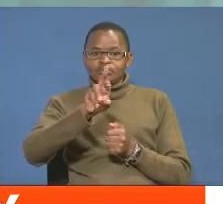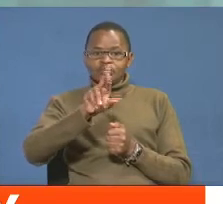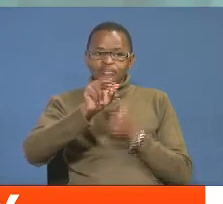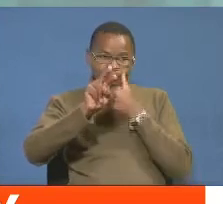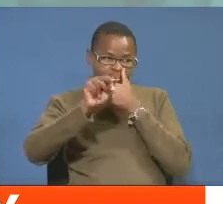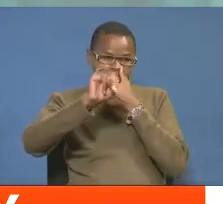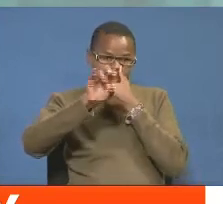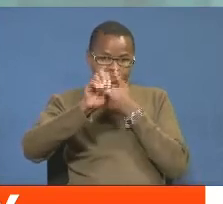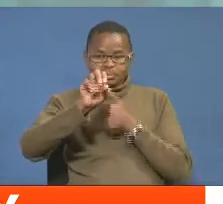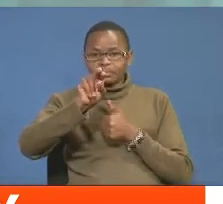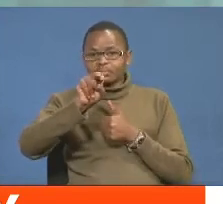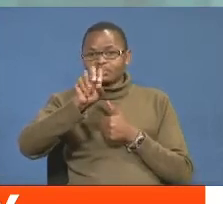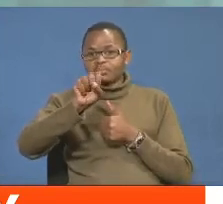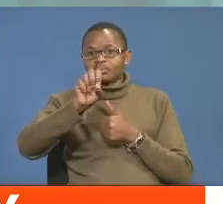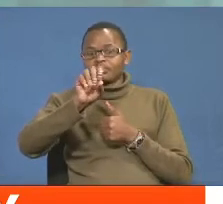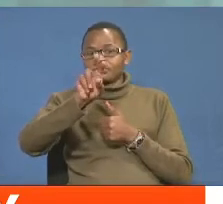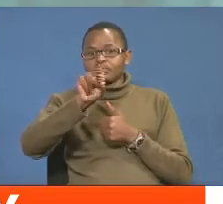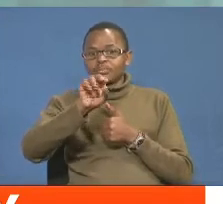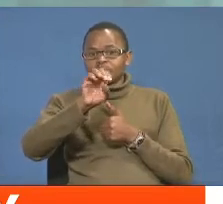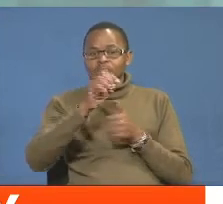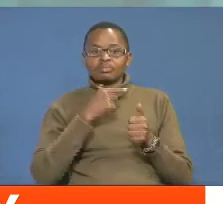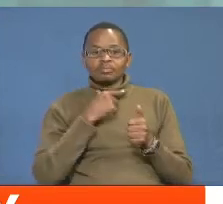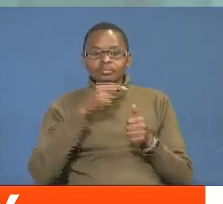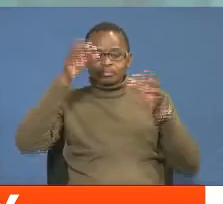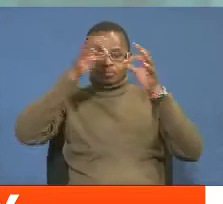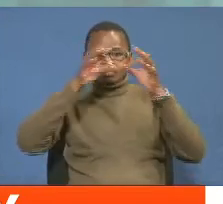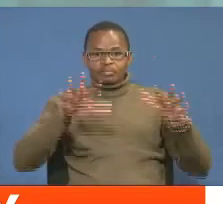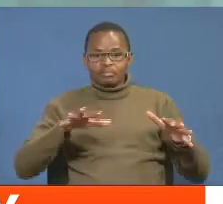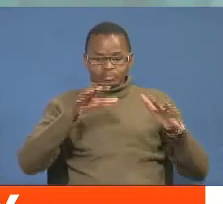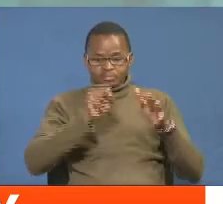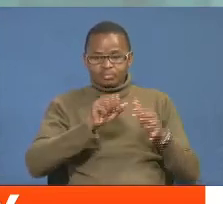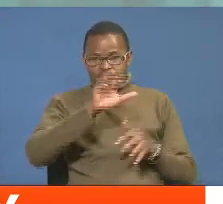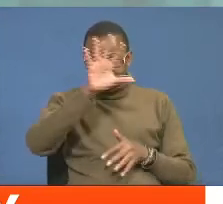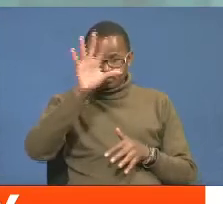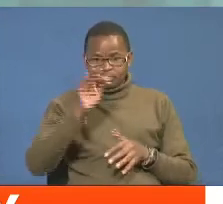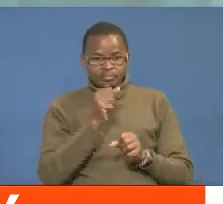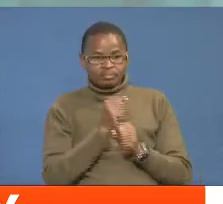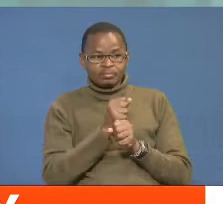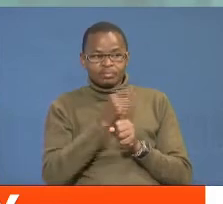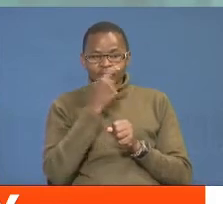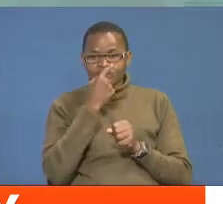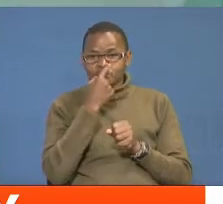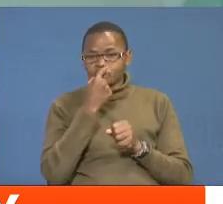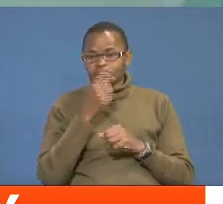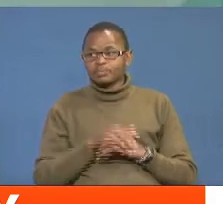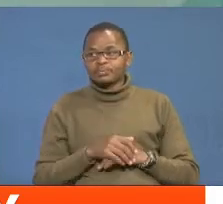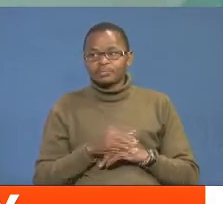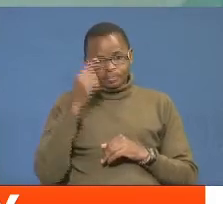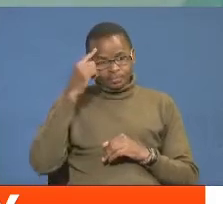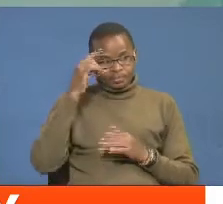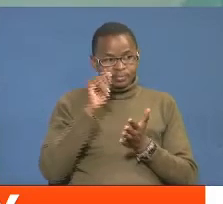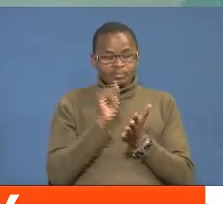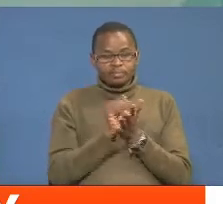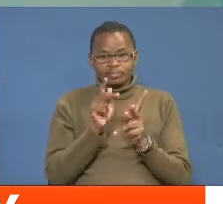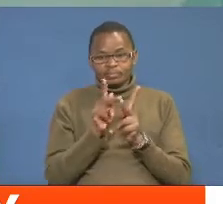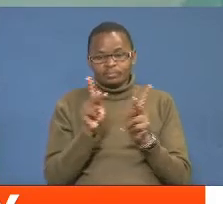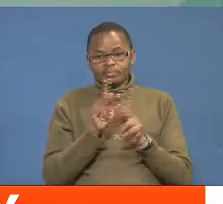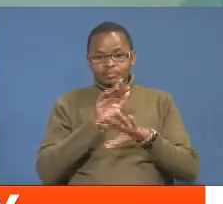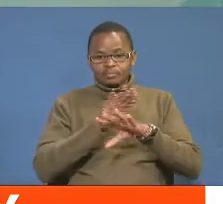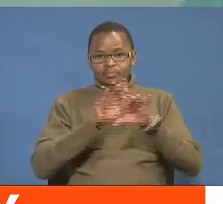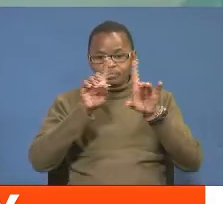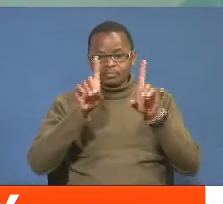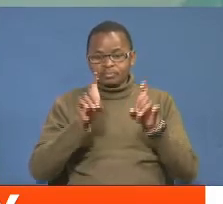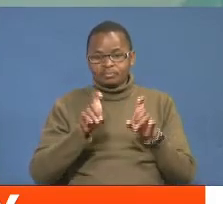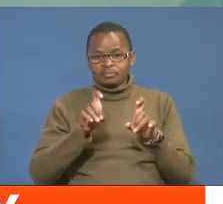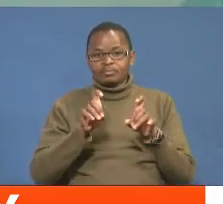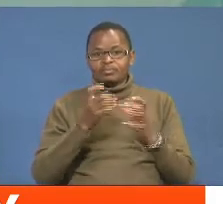& Johnson, as other countries like Australia and South Africa are doing? Yeah, I think that's a very, very good question.